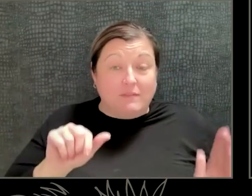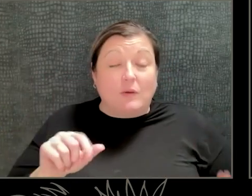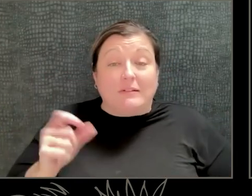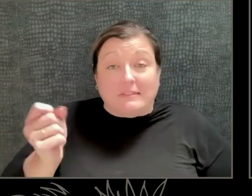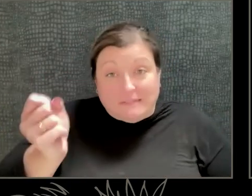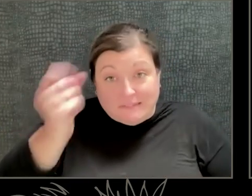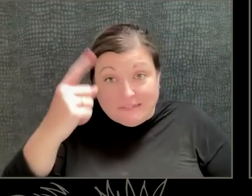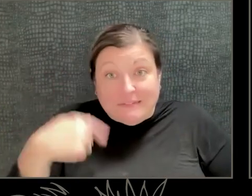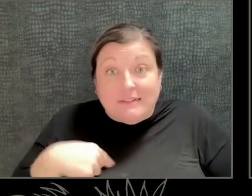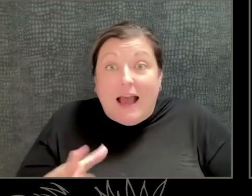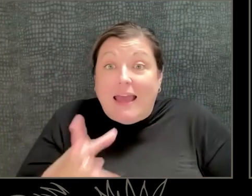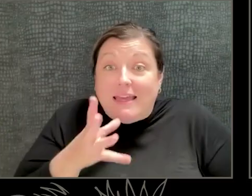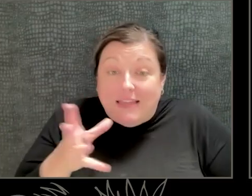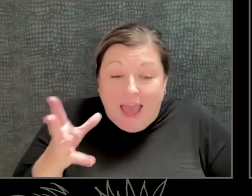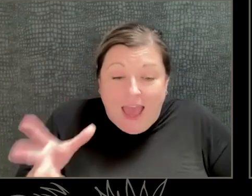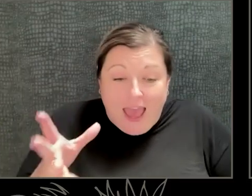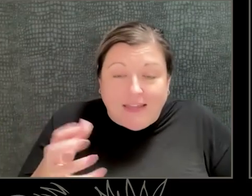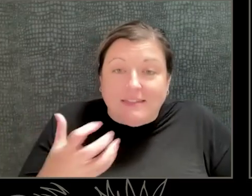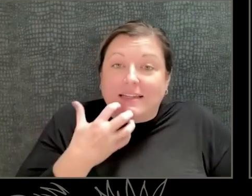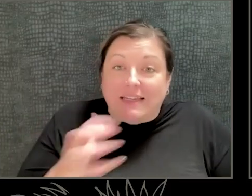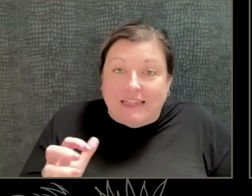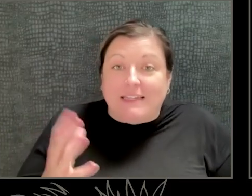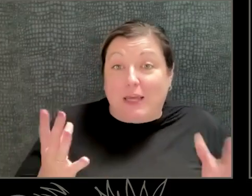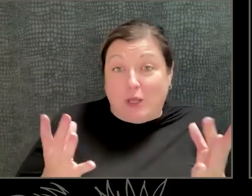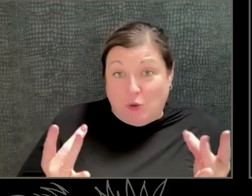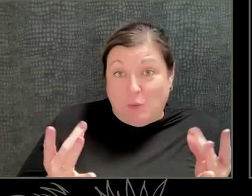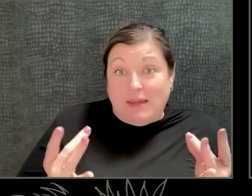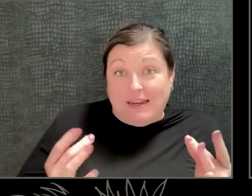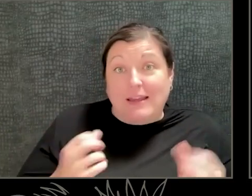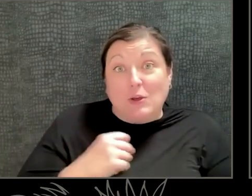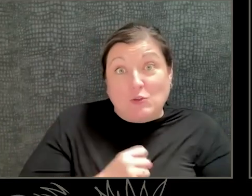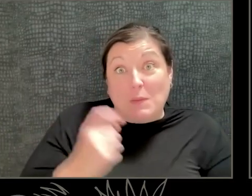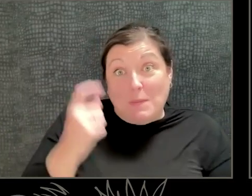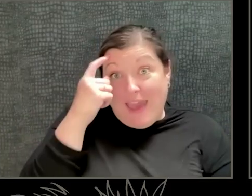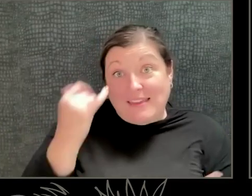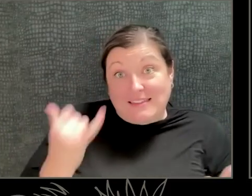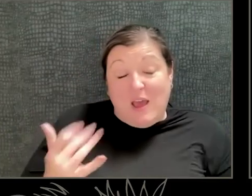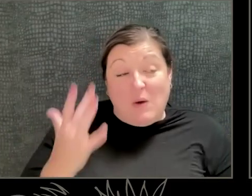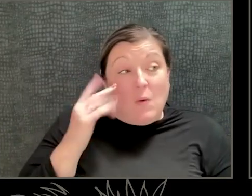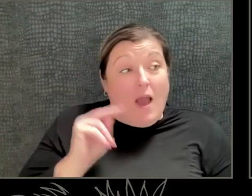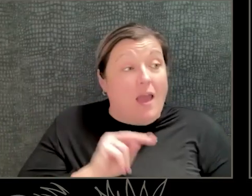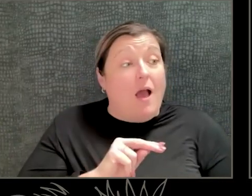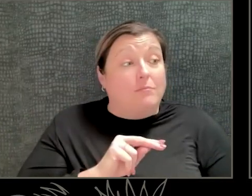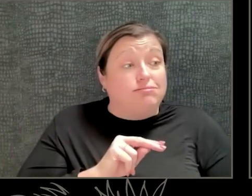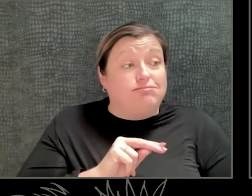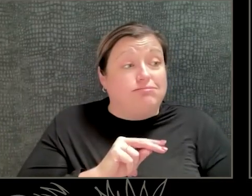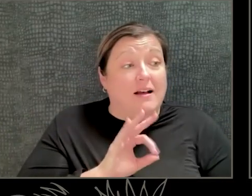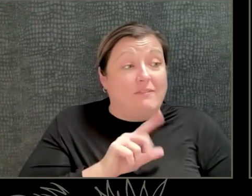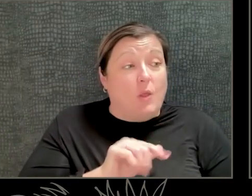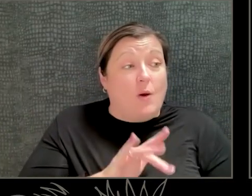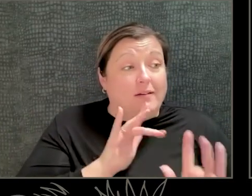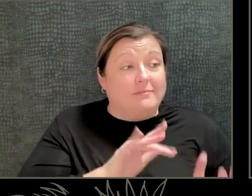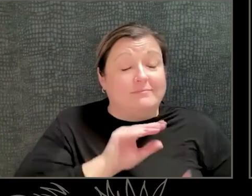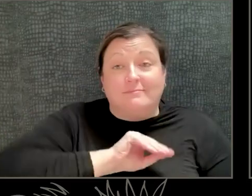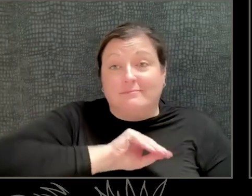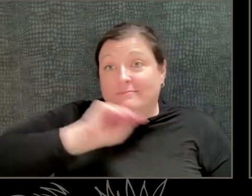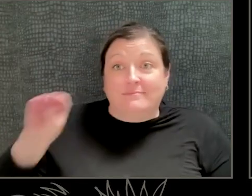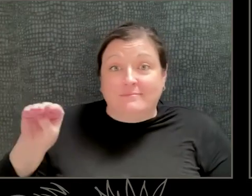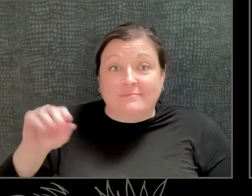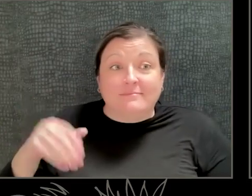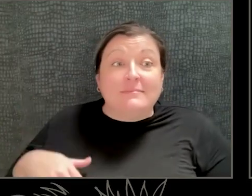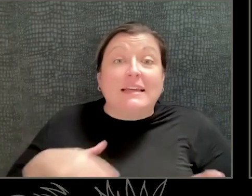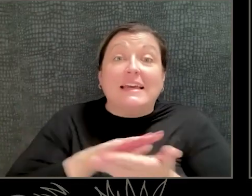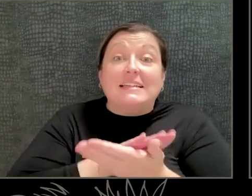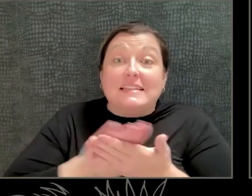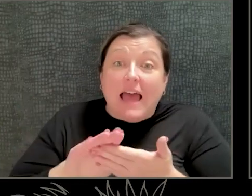hate heat and humidity, so it probably makes a lot of sense now why I did not like living in Florida, but it is really nice being